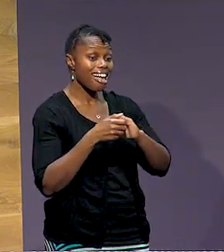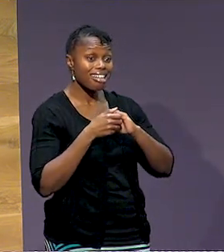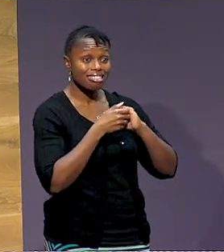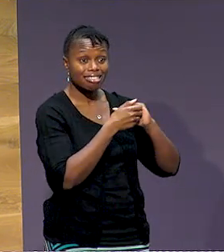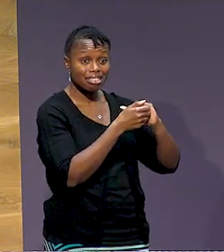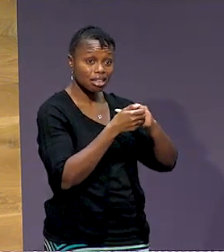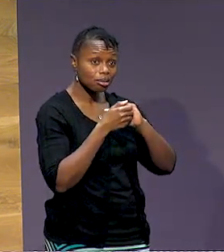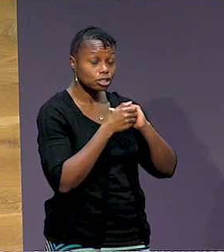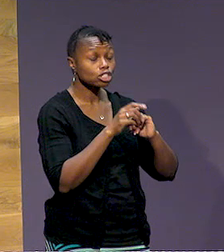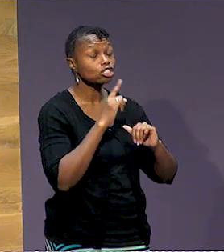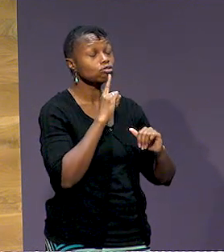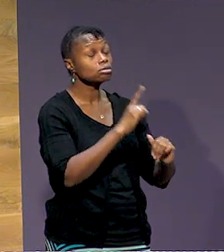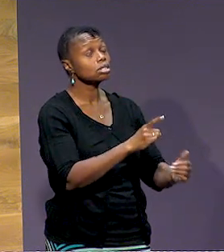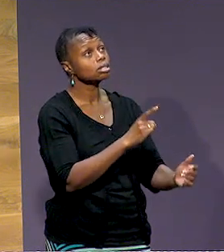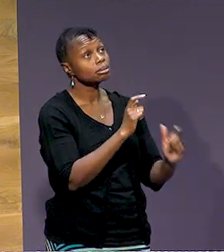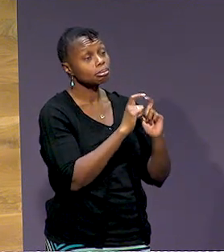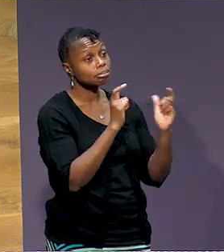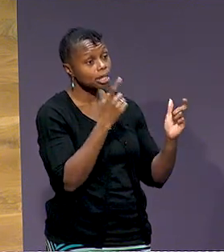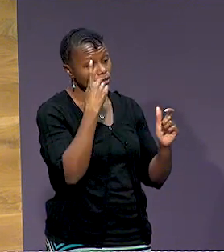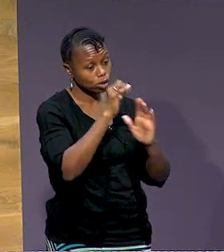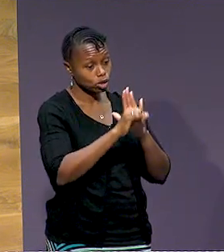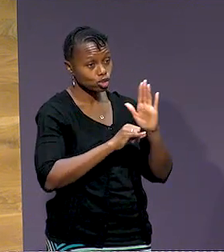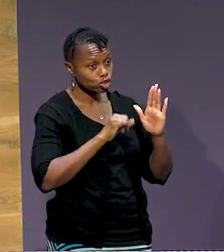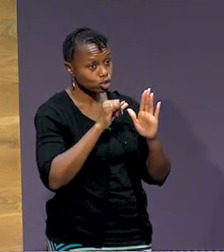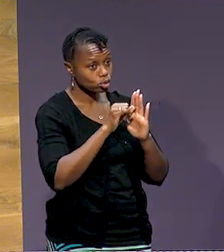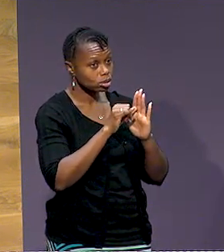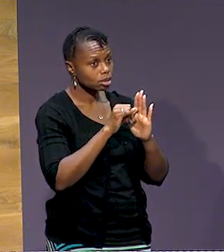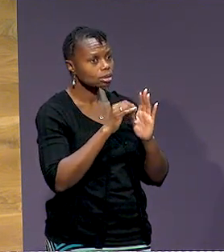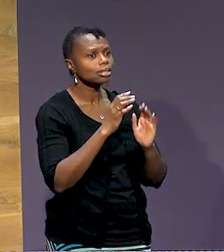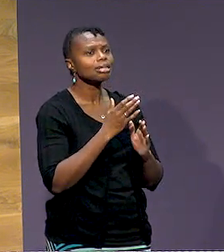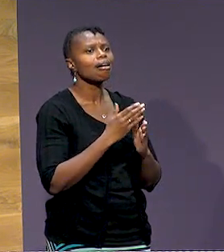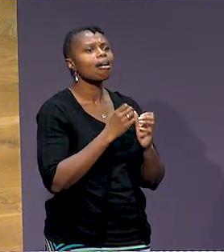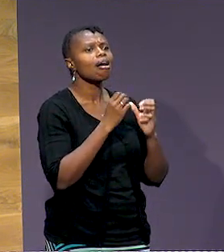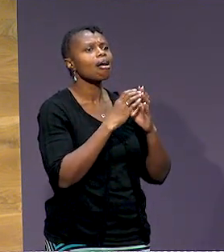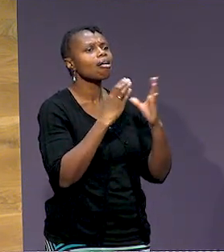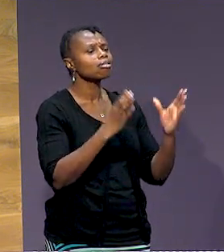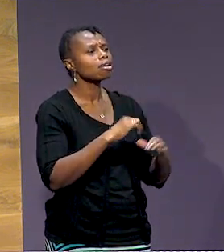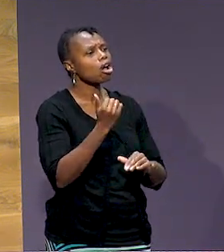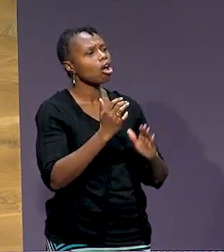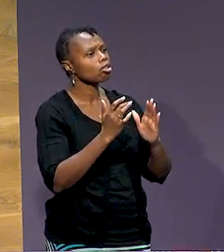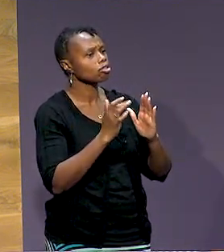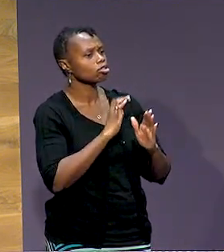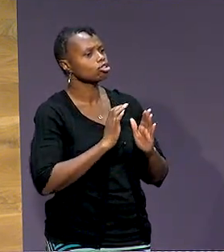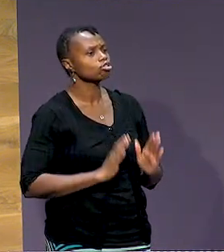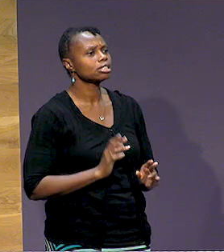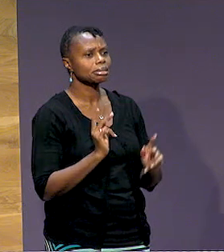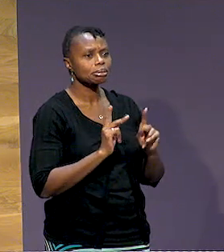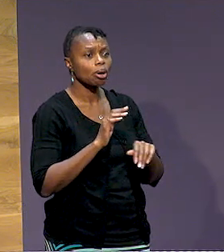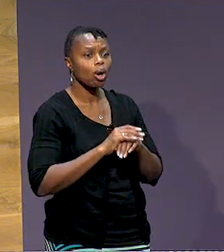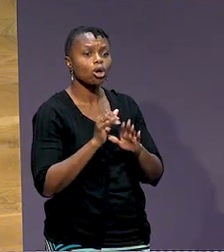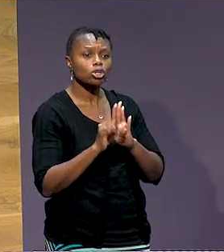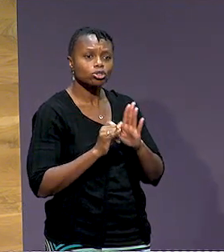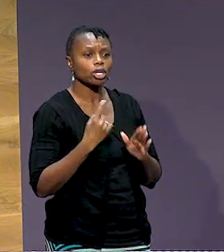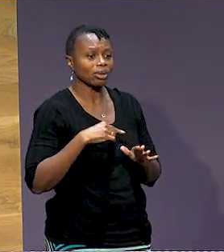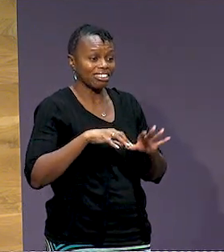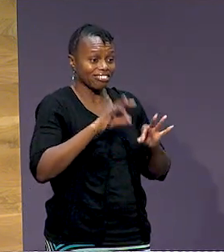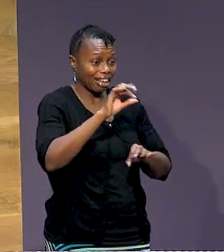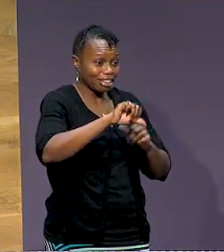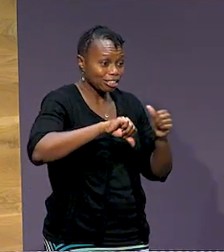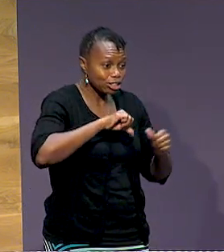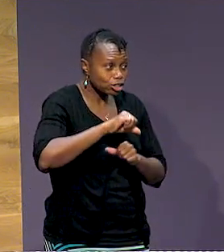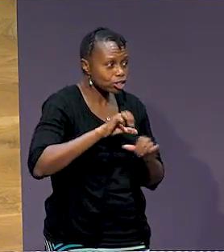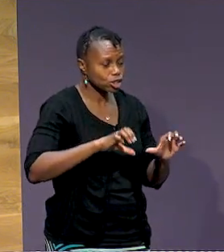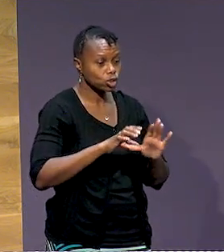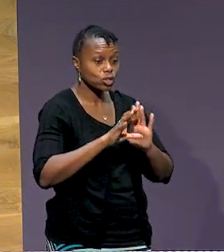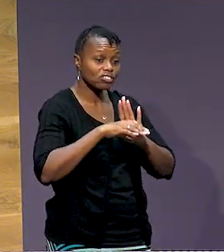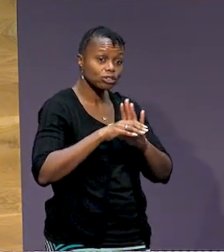YouTube, especially. And so there's several other Christians on YouTube, and we kind of find each other somehow and do